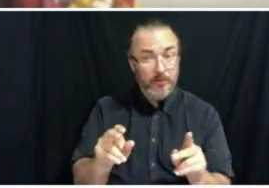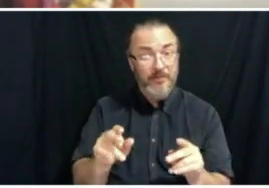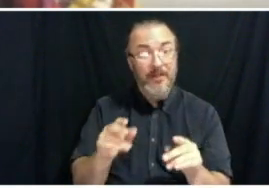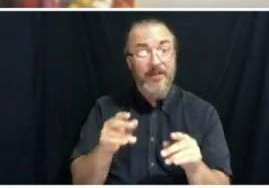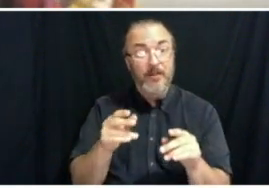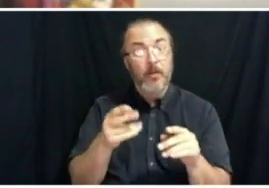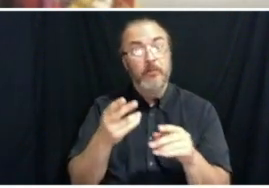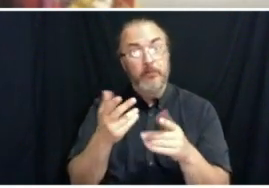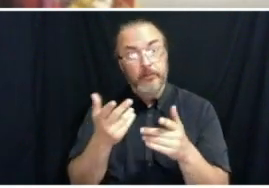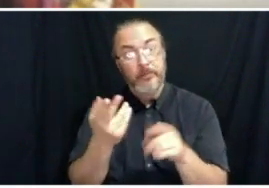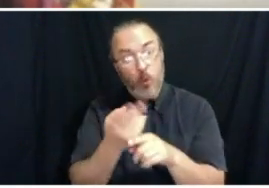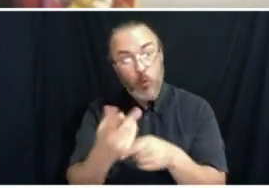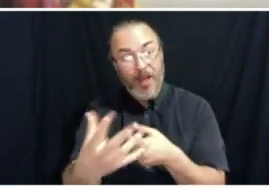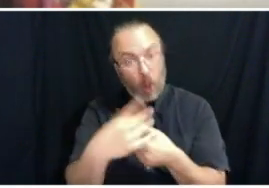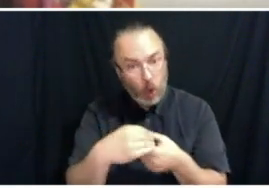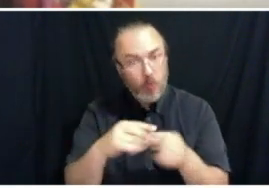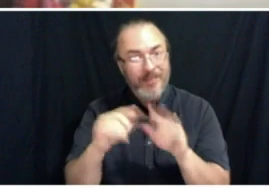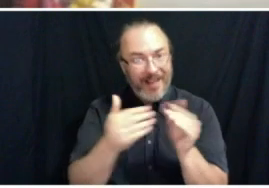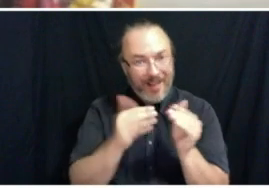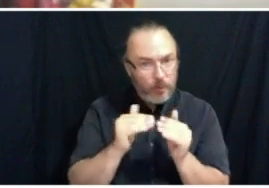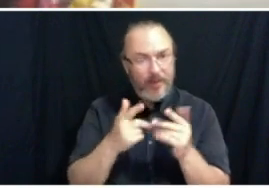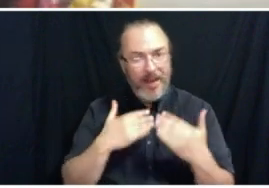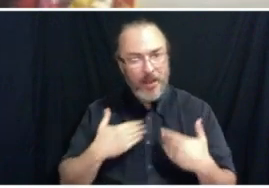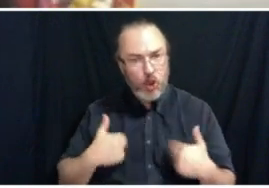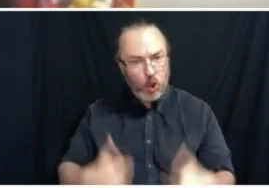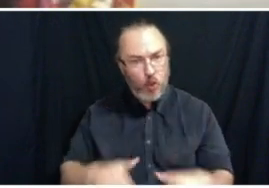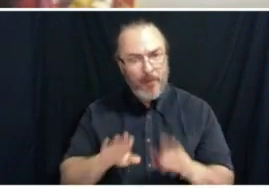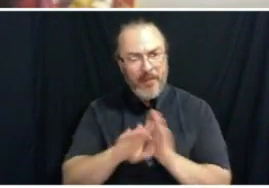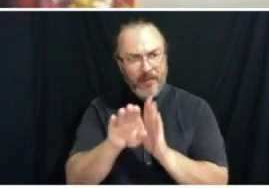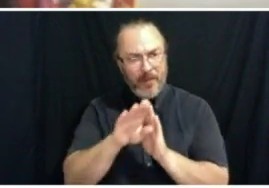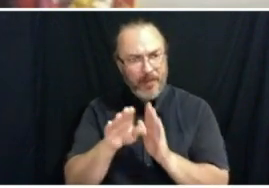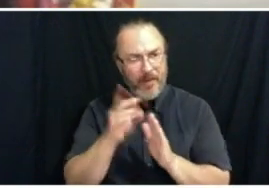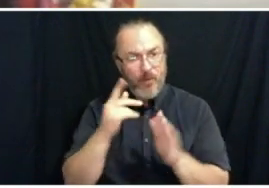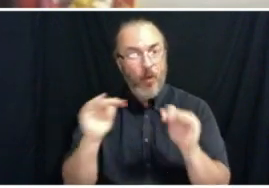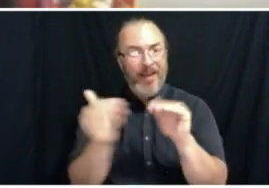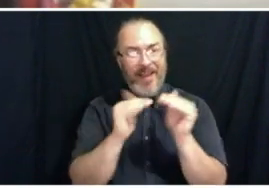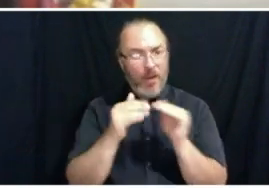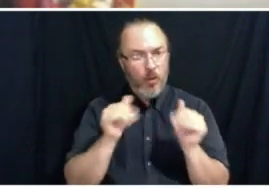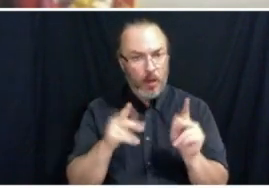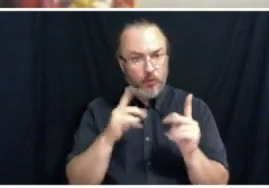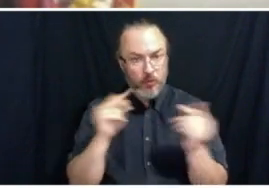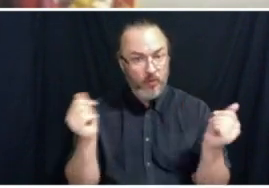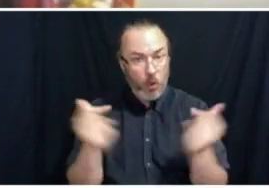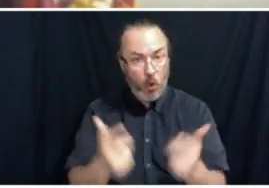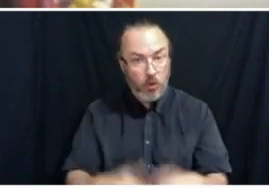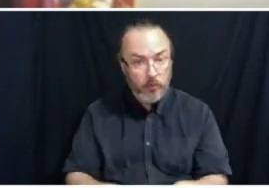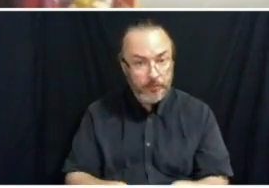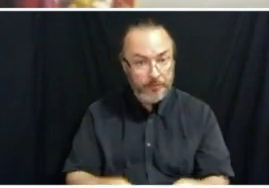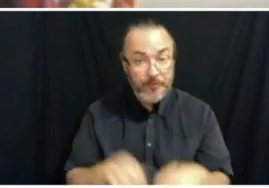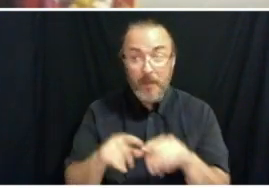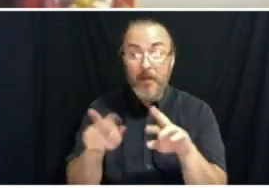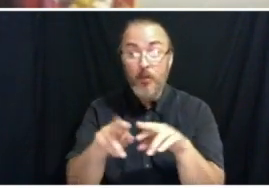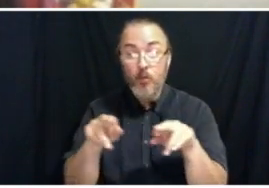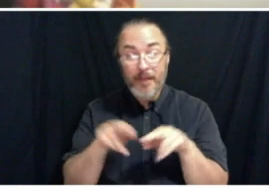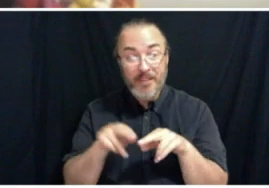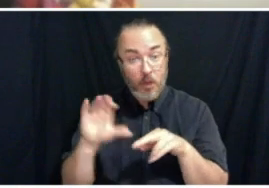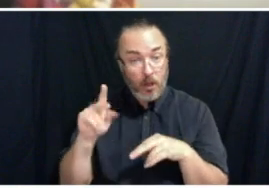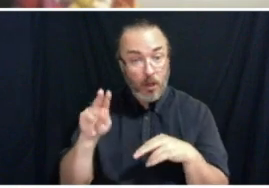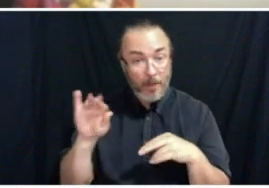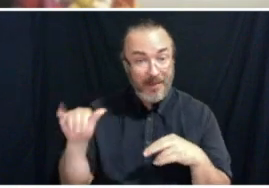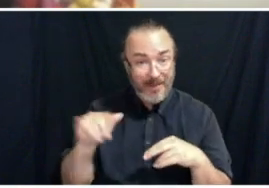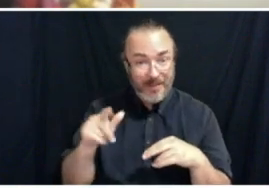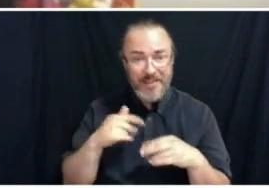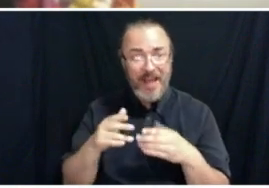and human development to generate conditions to equal opportunities for all. Within the region, Colombia has had an important leadership